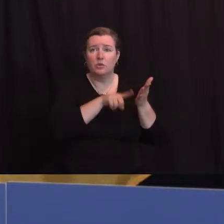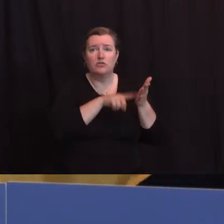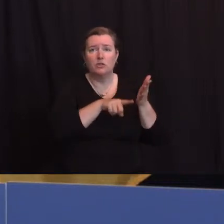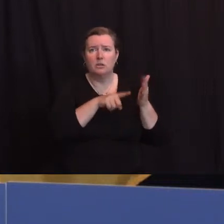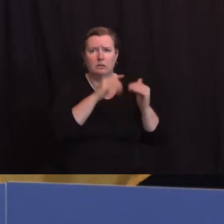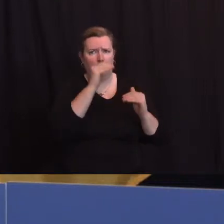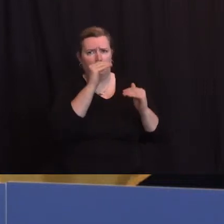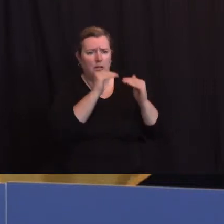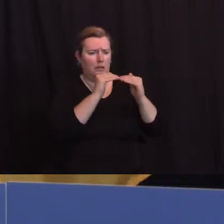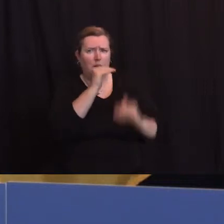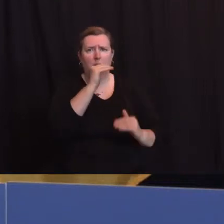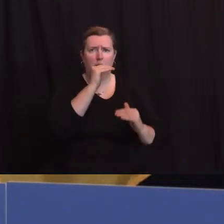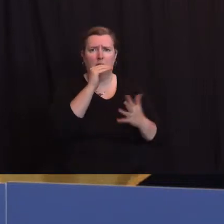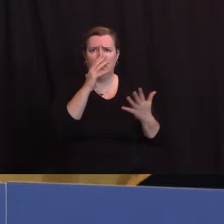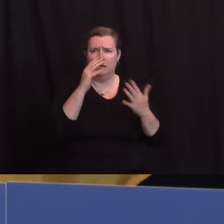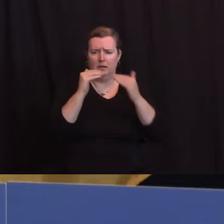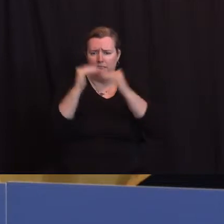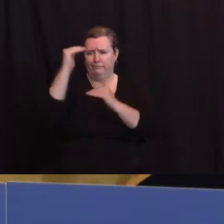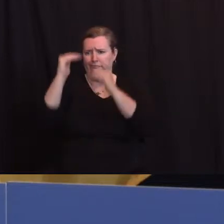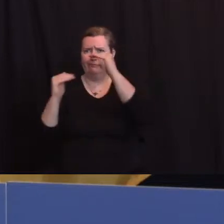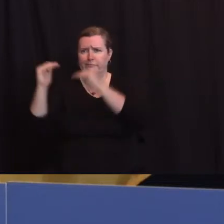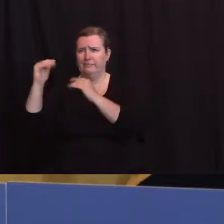at and the analysis. That said,